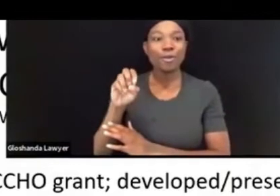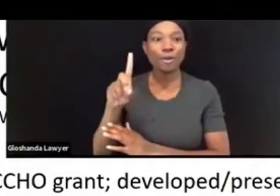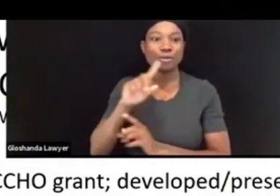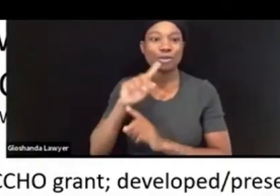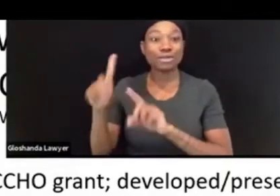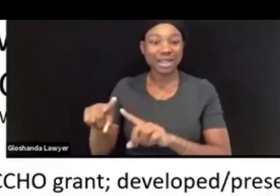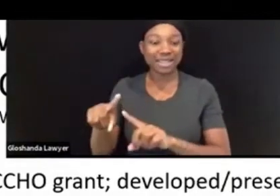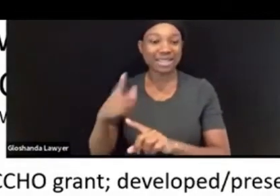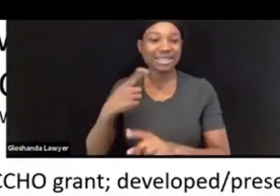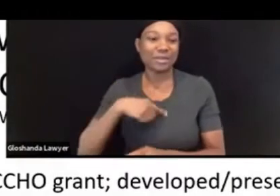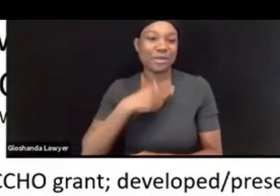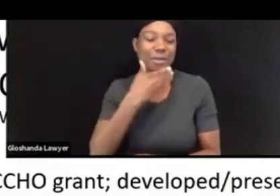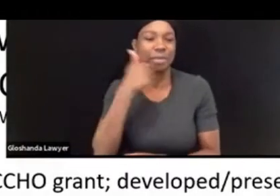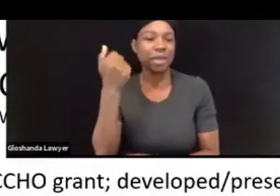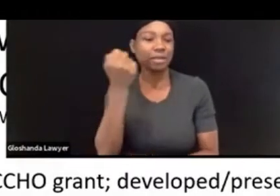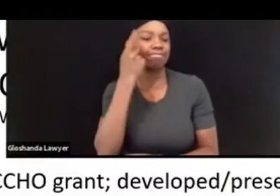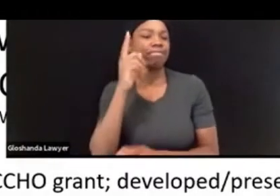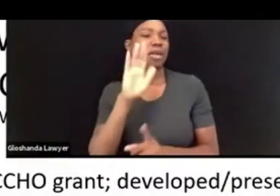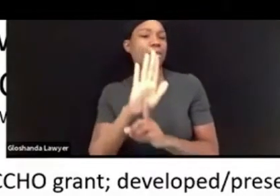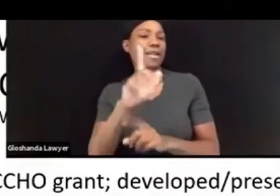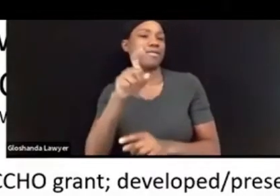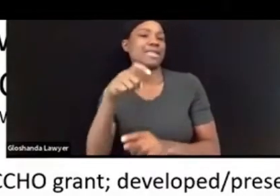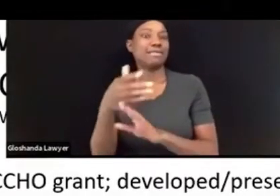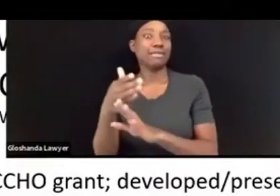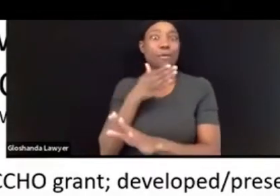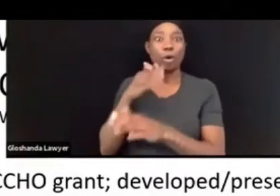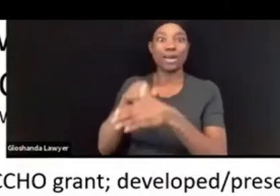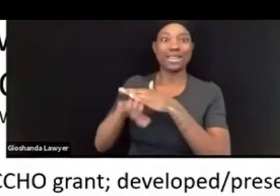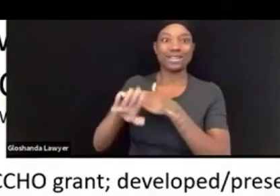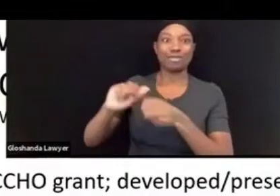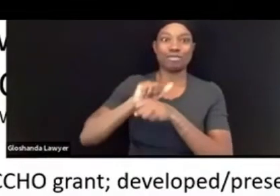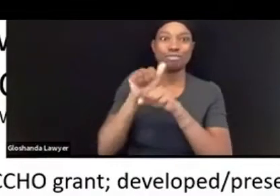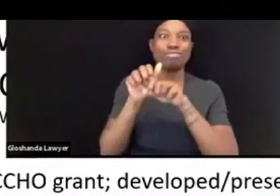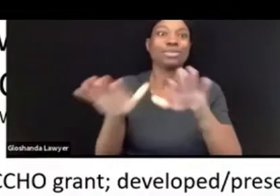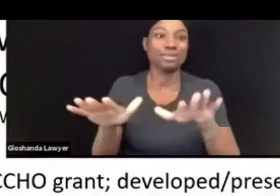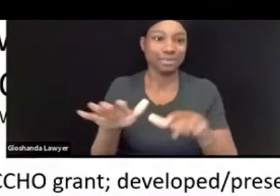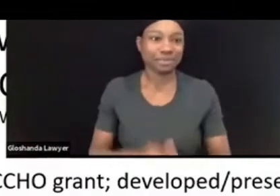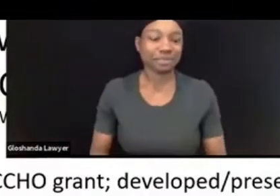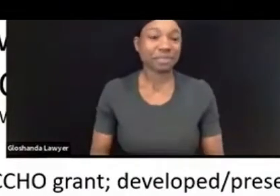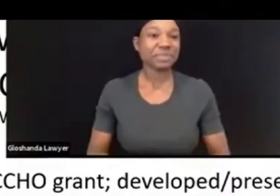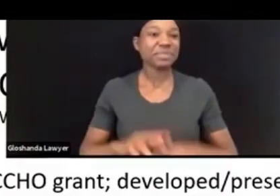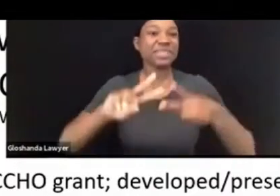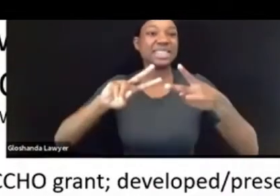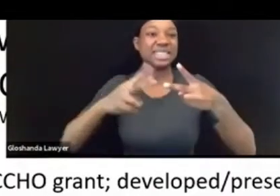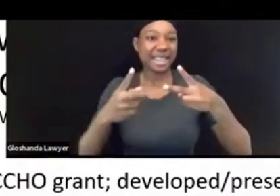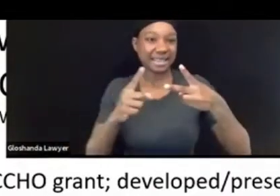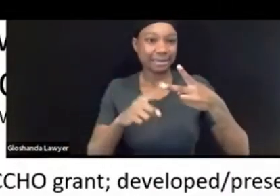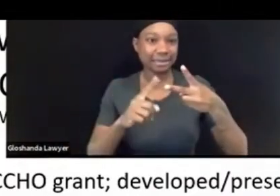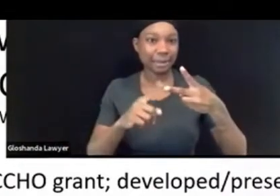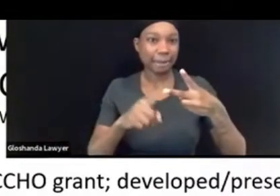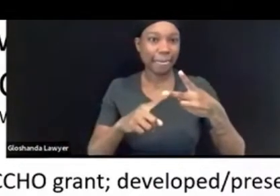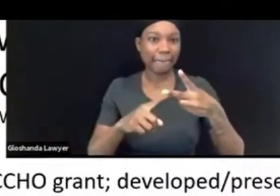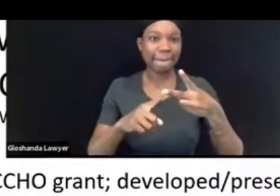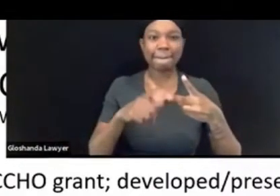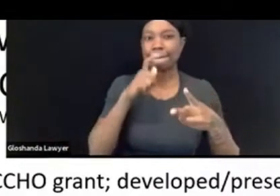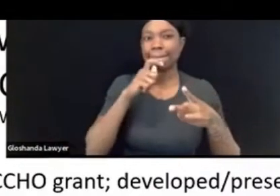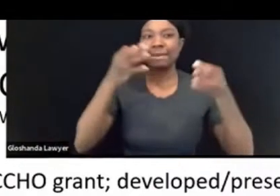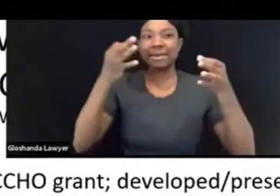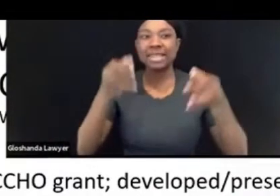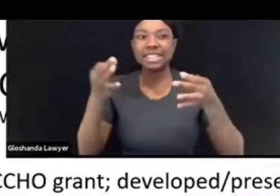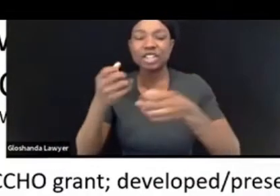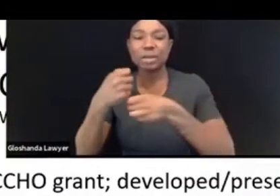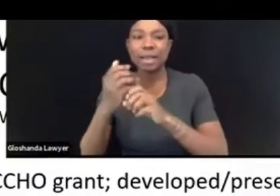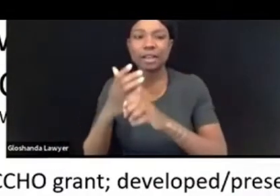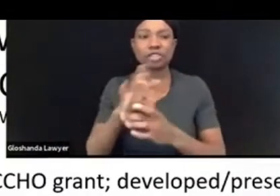going into this. In the second bullet, getting to the decision makers, it was already alluded to by a prior speaker about